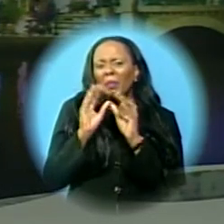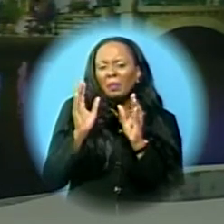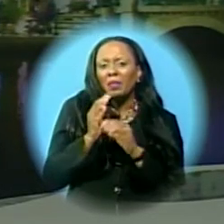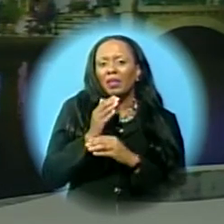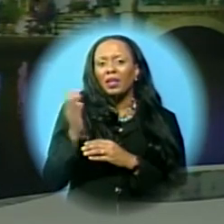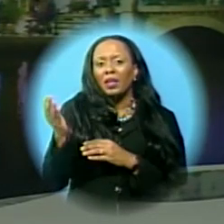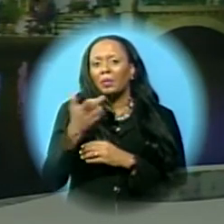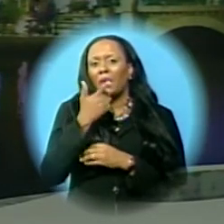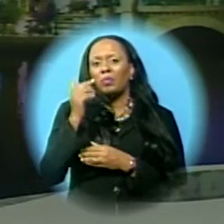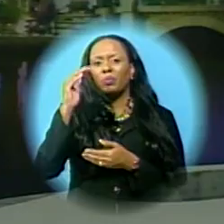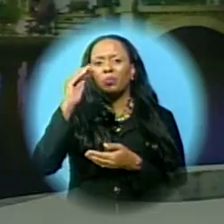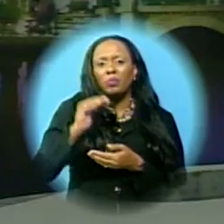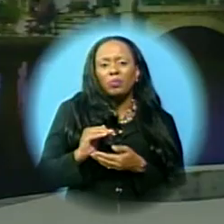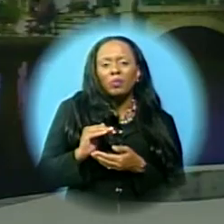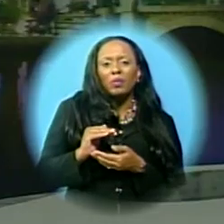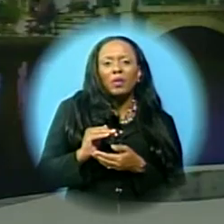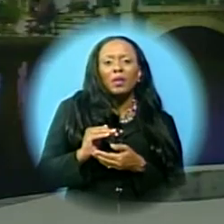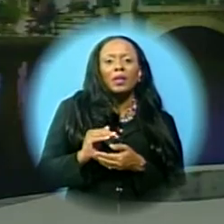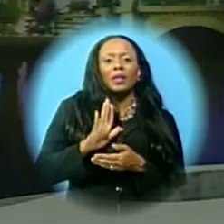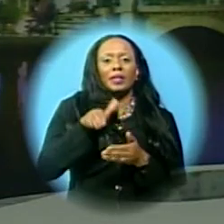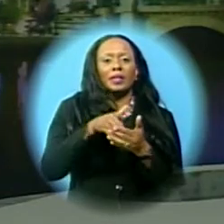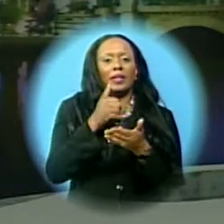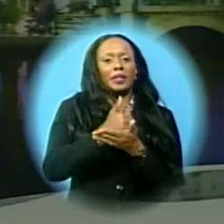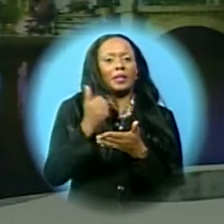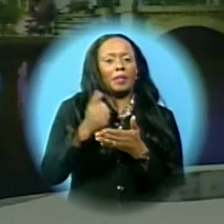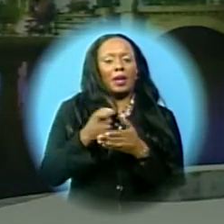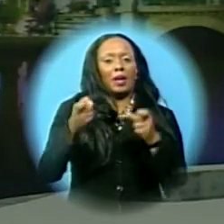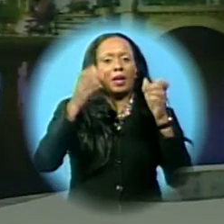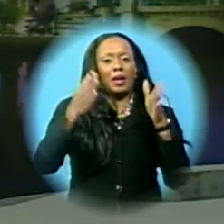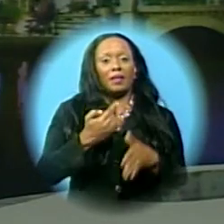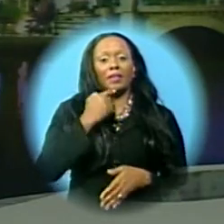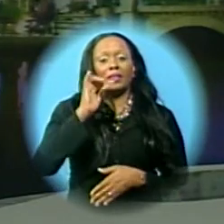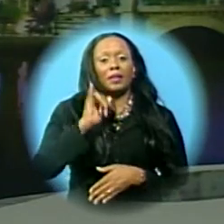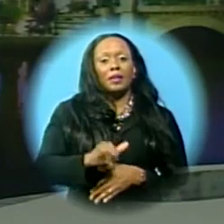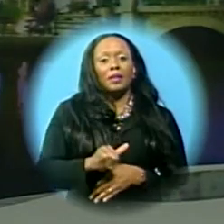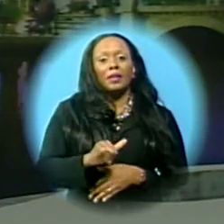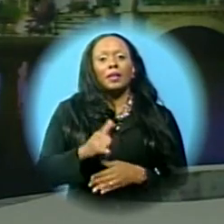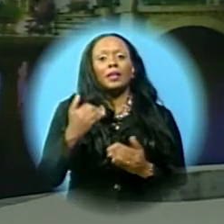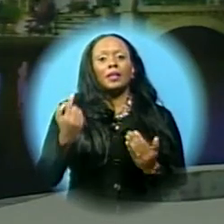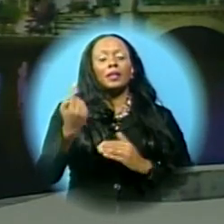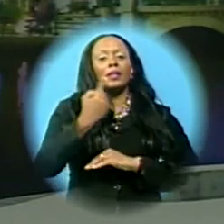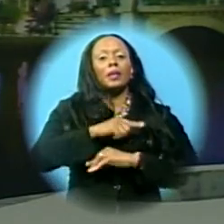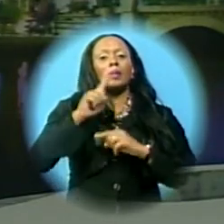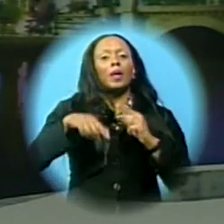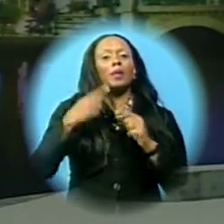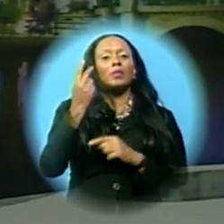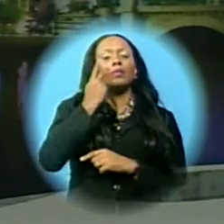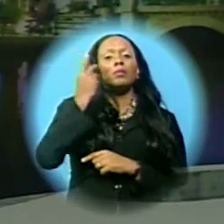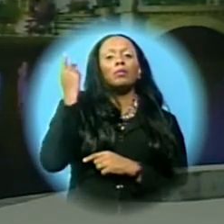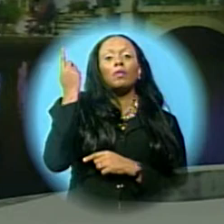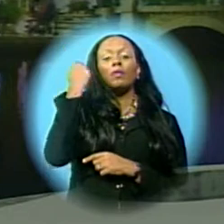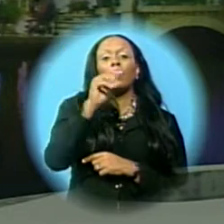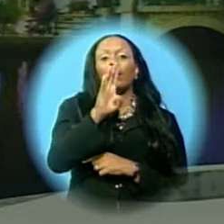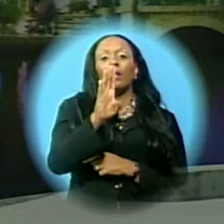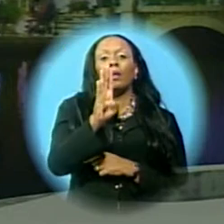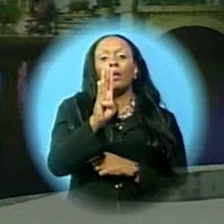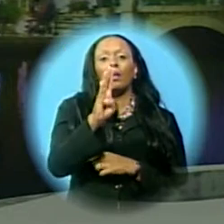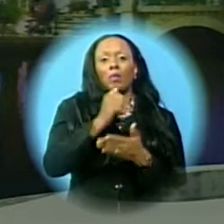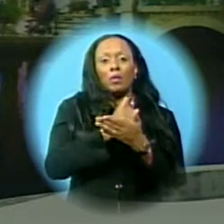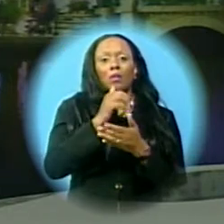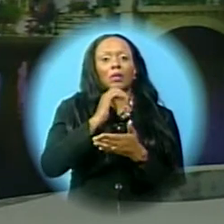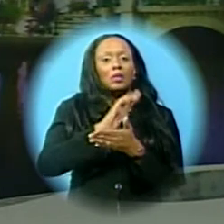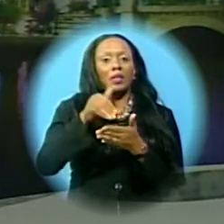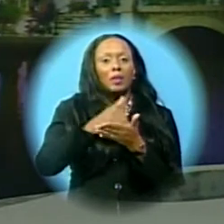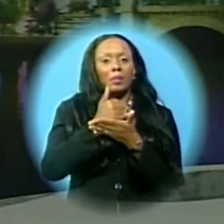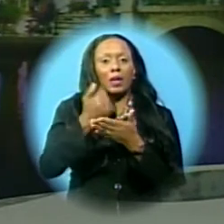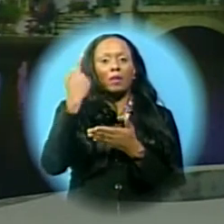during 2015. This is according to Central Bank Governor Dr. Dilal Worrell, who made the revelation in the bank's review of Barbados' economic